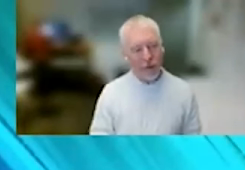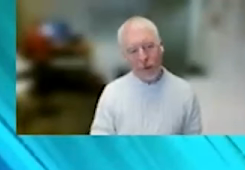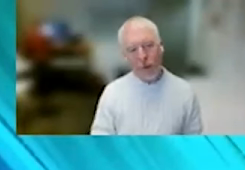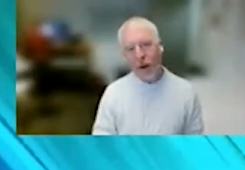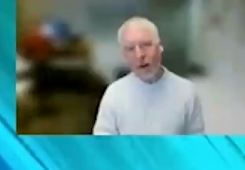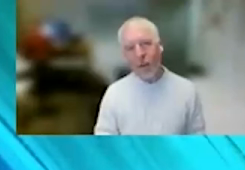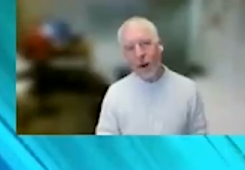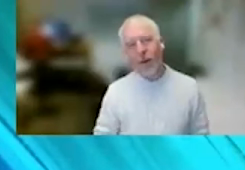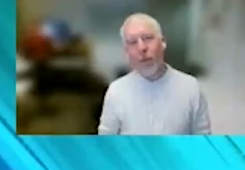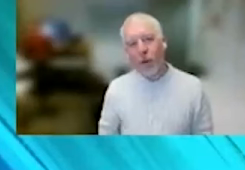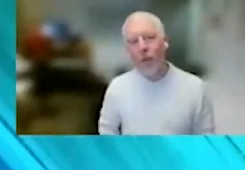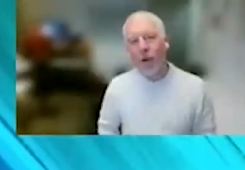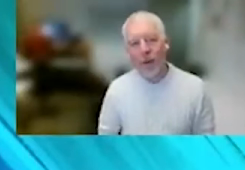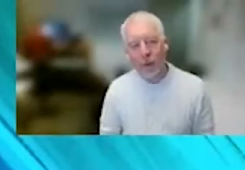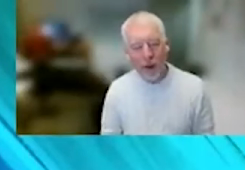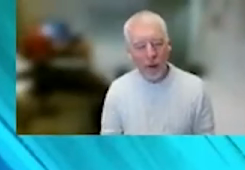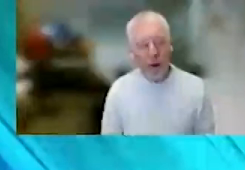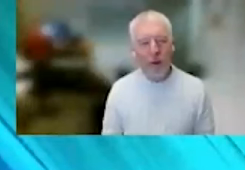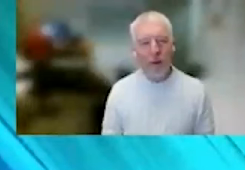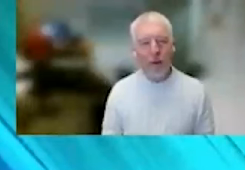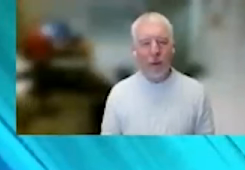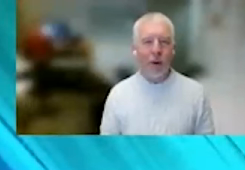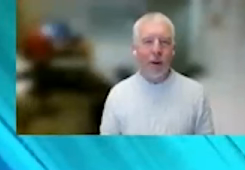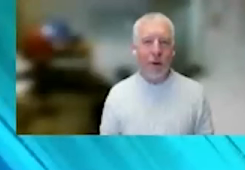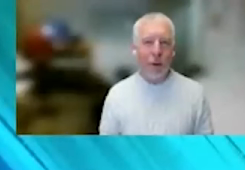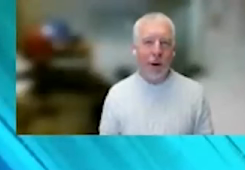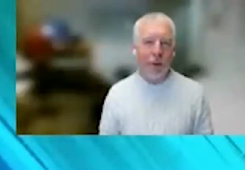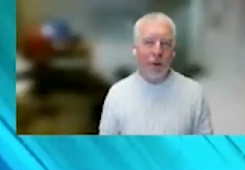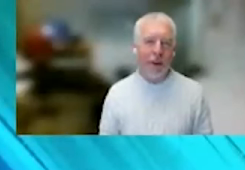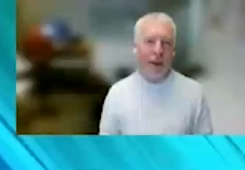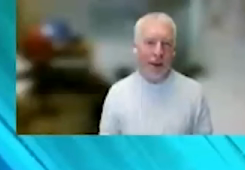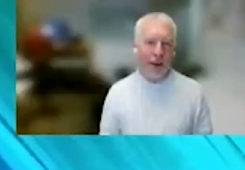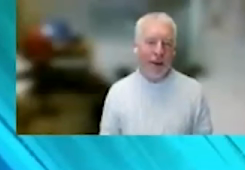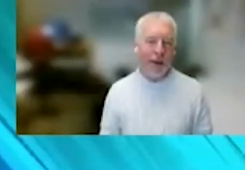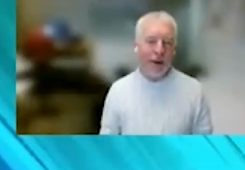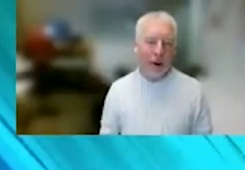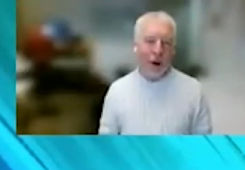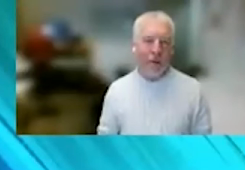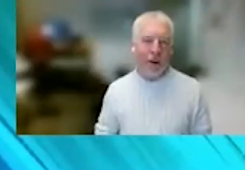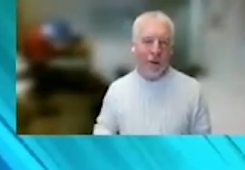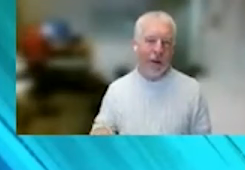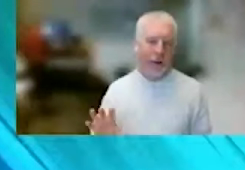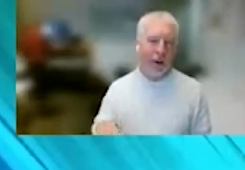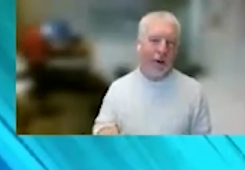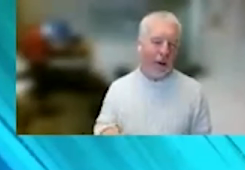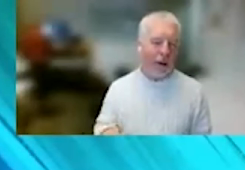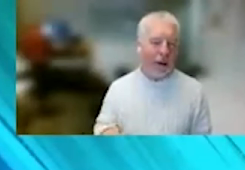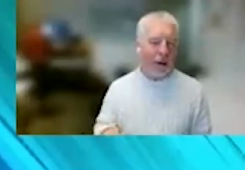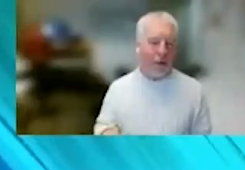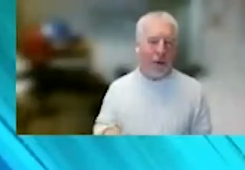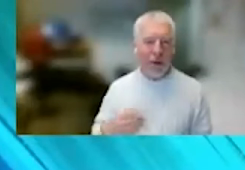I don't know if it's quite pioneered by it, but it's being popularized by a group called Accessible Media Incorporated, which is a Canadian nonprofit. I'm going to give